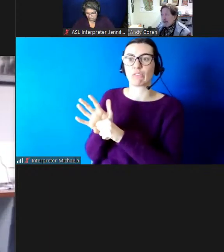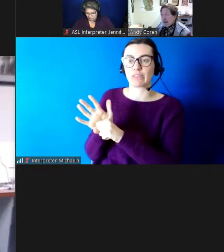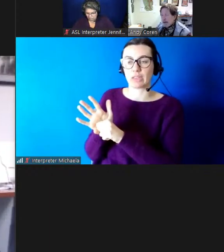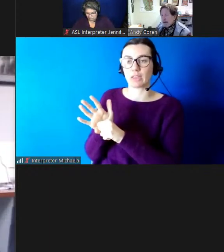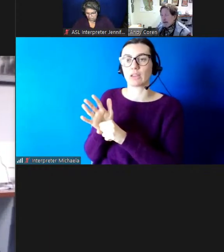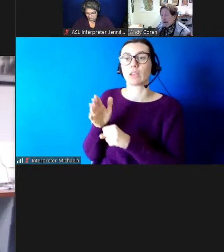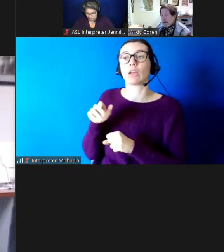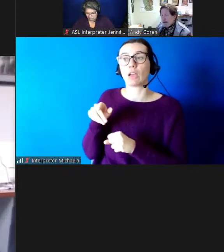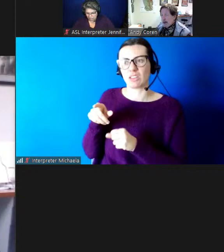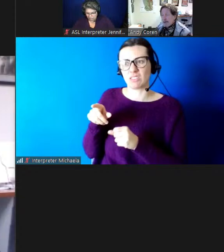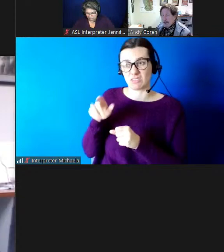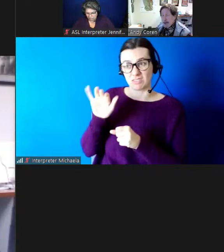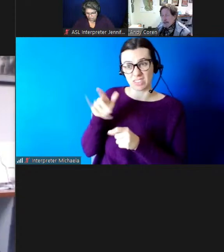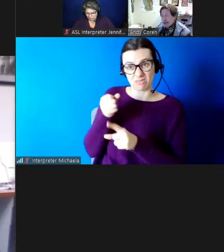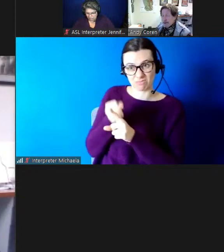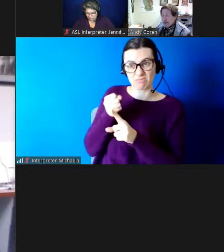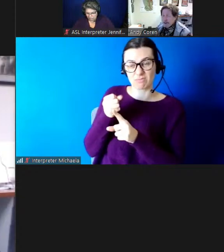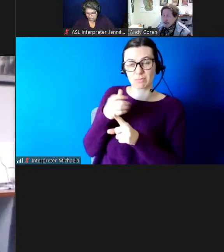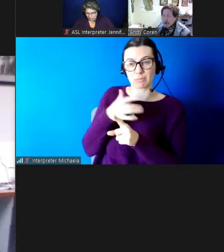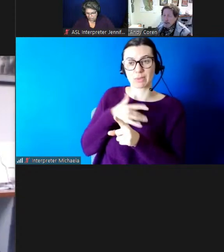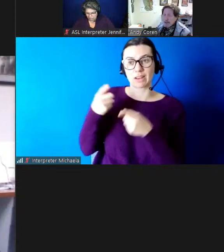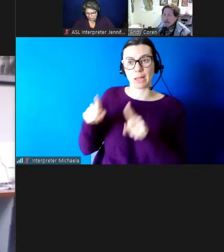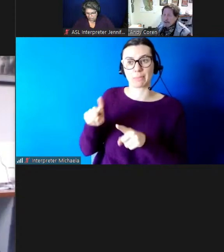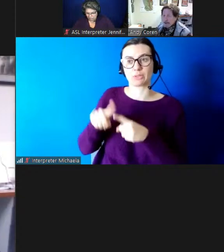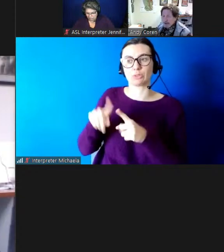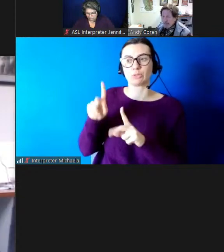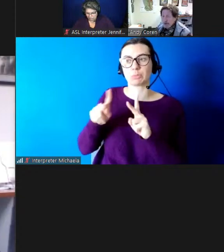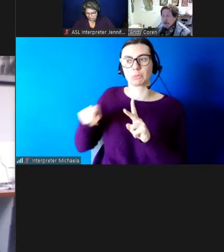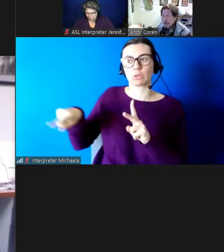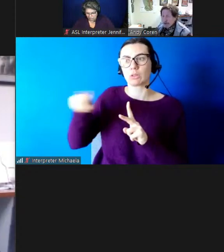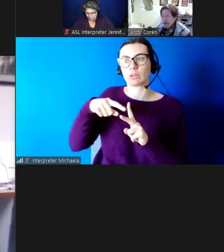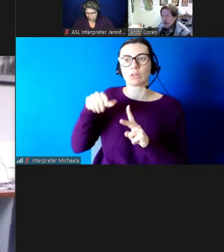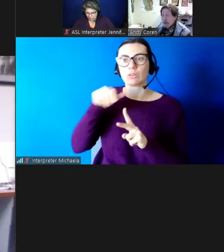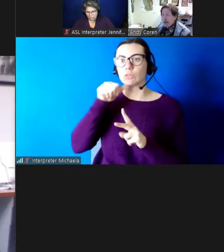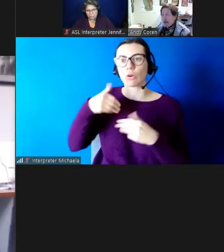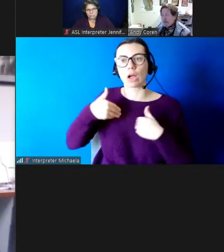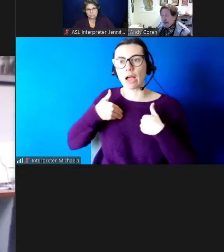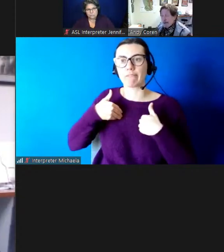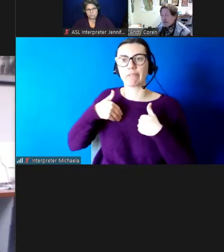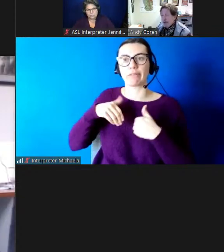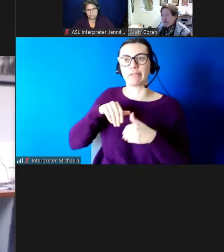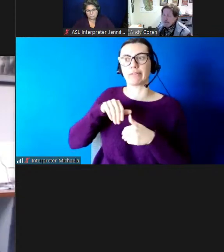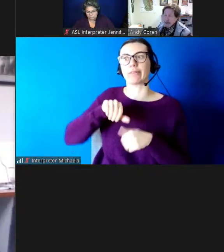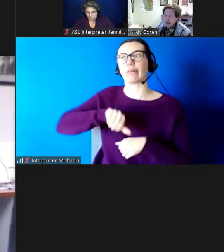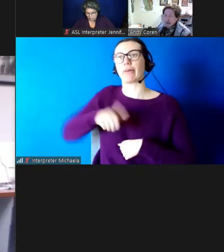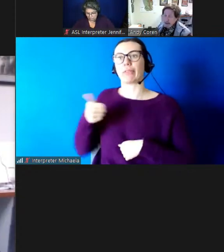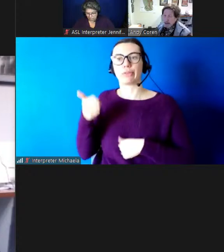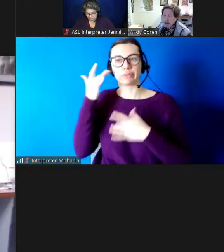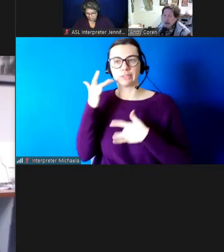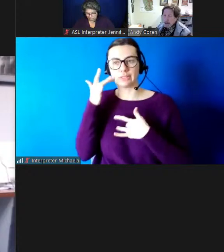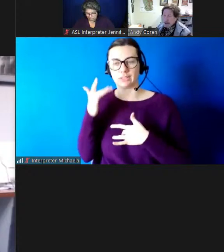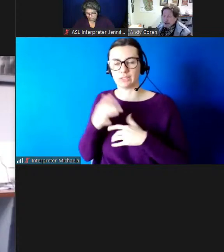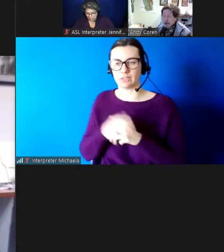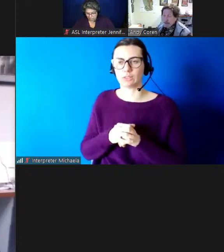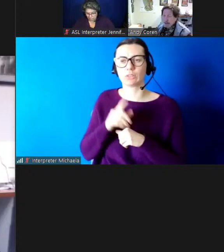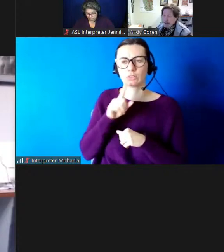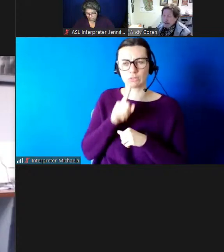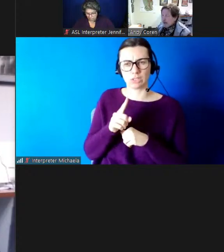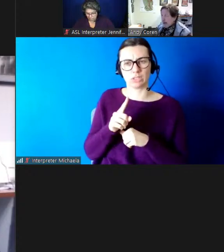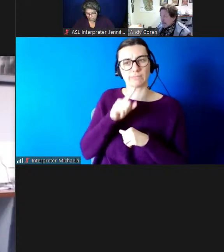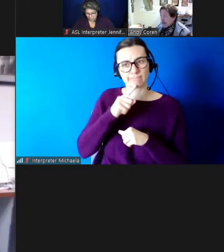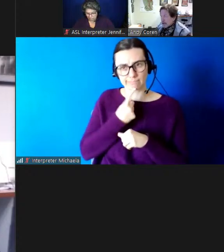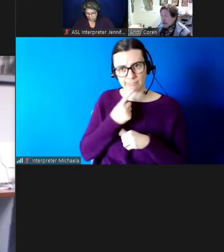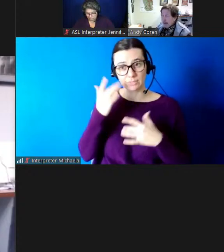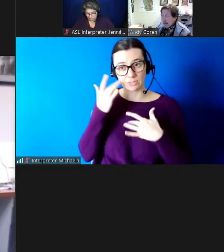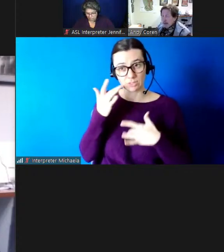prior underlying diseases. So it is a severe disease, and that is why people should be concerned about it. And